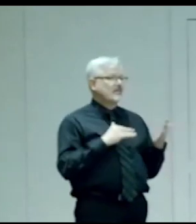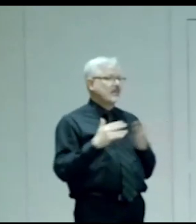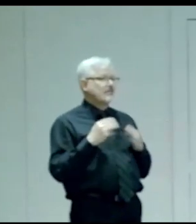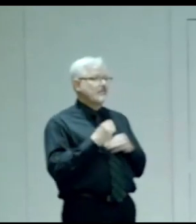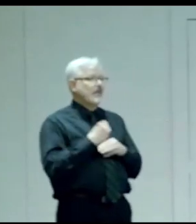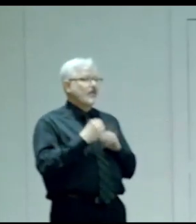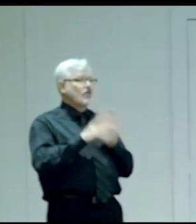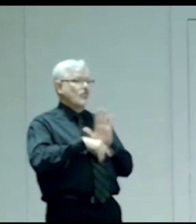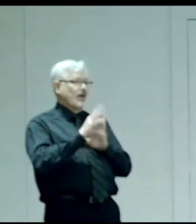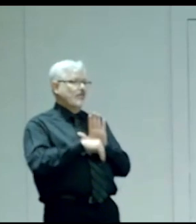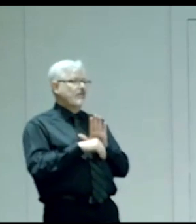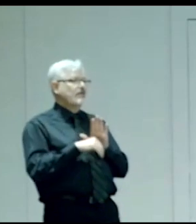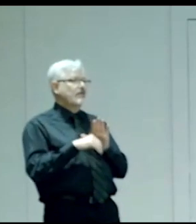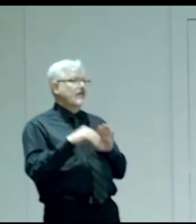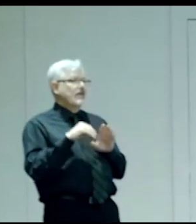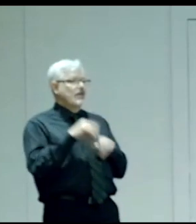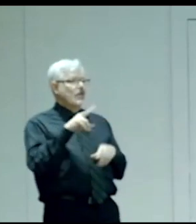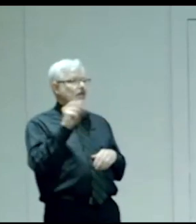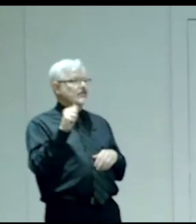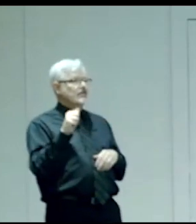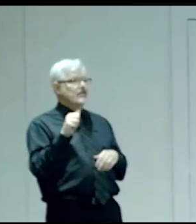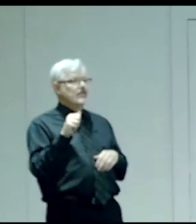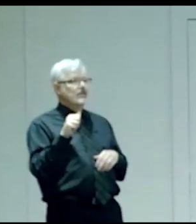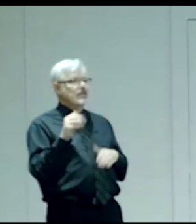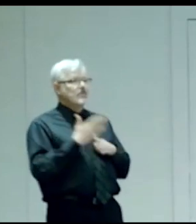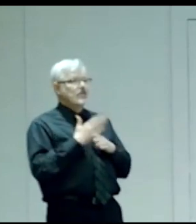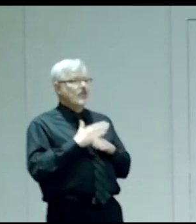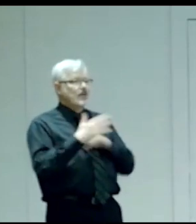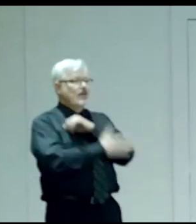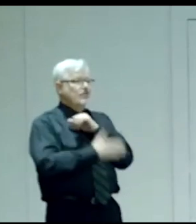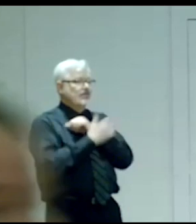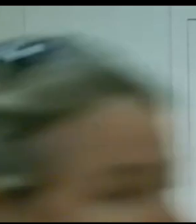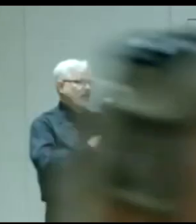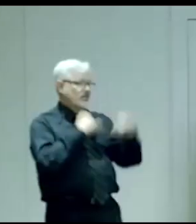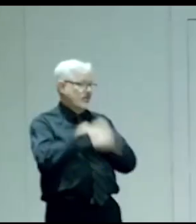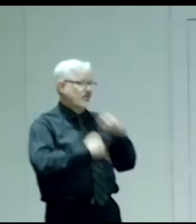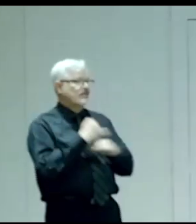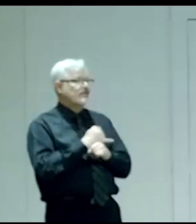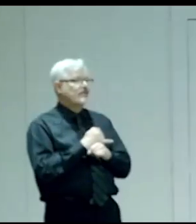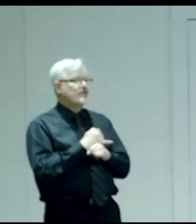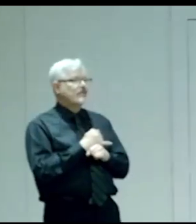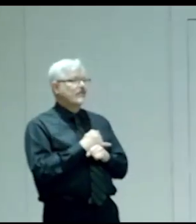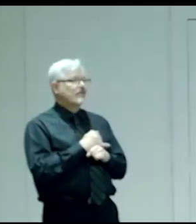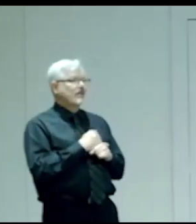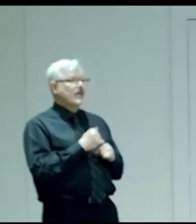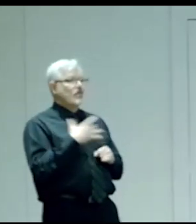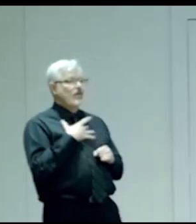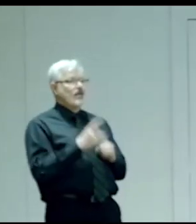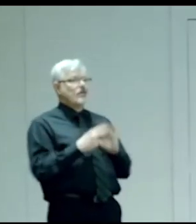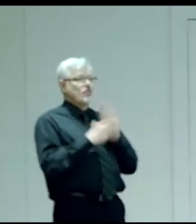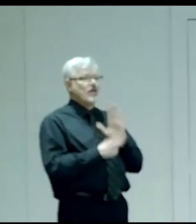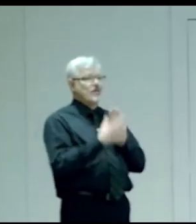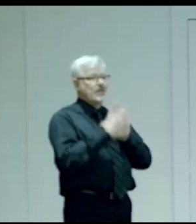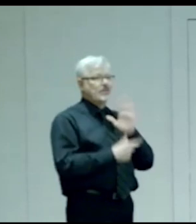math and curriculum across states in the U.S. and between countries internationally. If I may, I would like to read a passage from